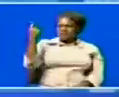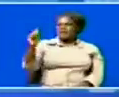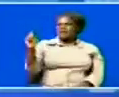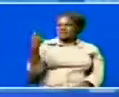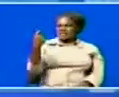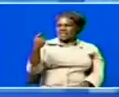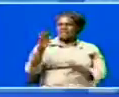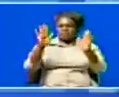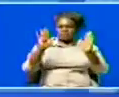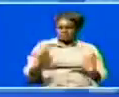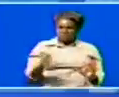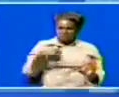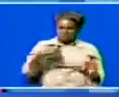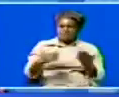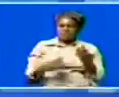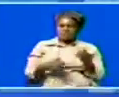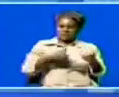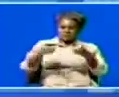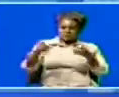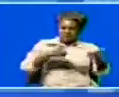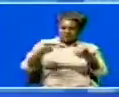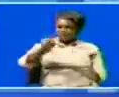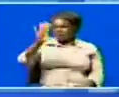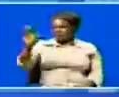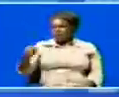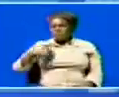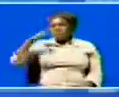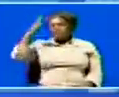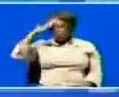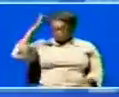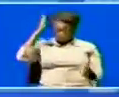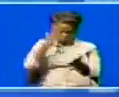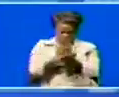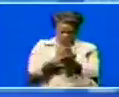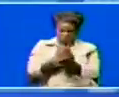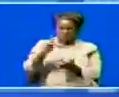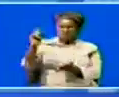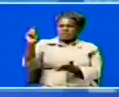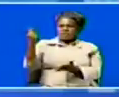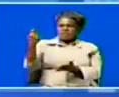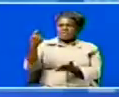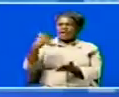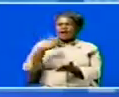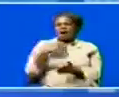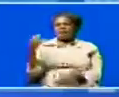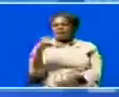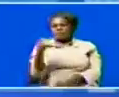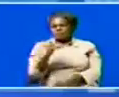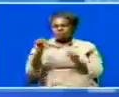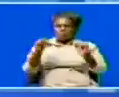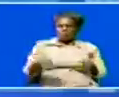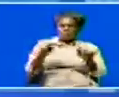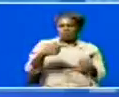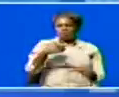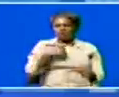Kenya is everything. Mm-hmm. I've traveled in Africa, I've worked around here, I know for a fact Kenya is everything. We have mm-hmm. the human capital, we have the potential, we